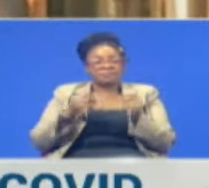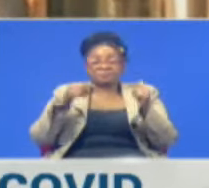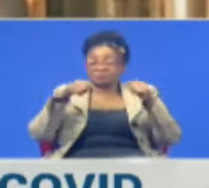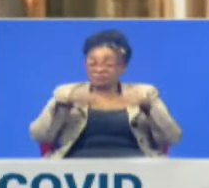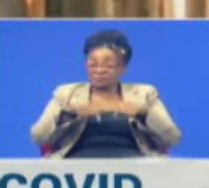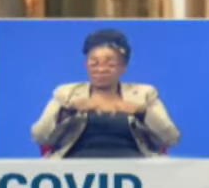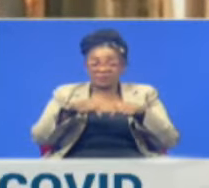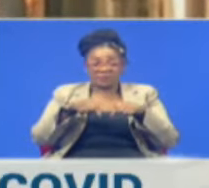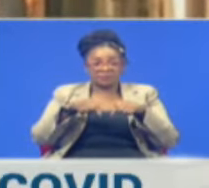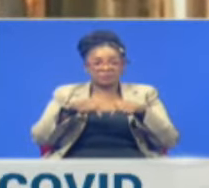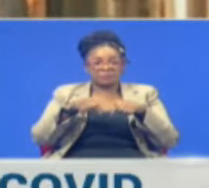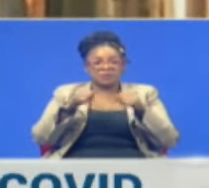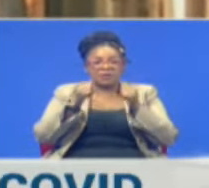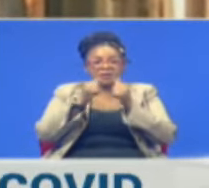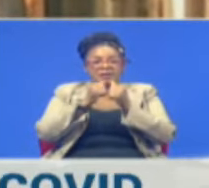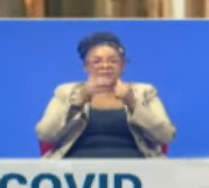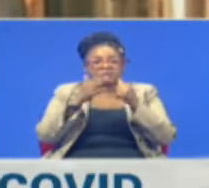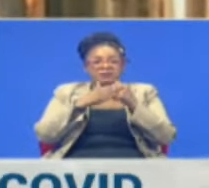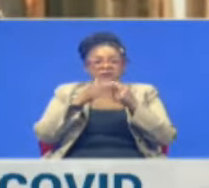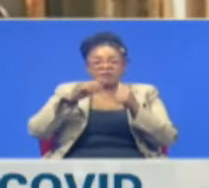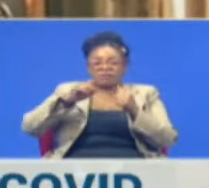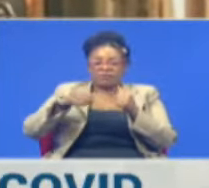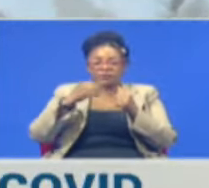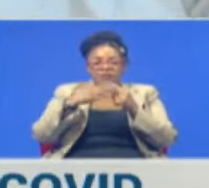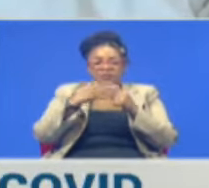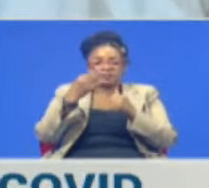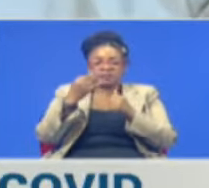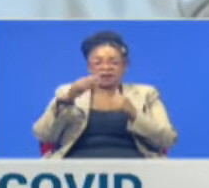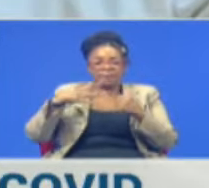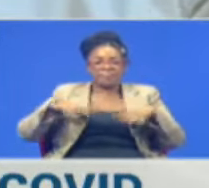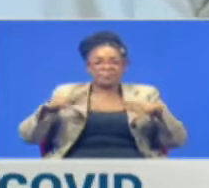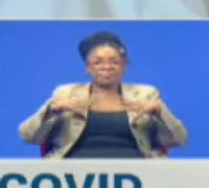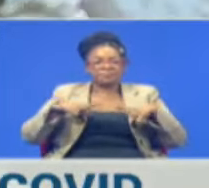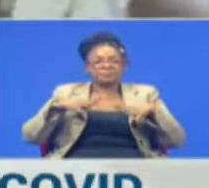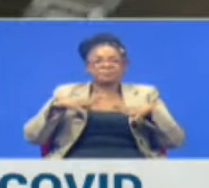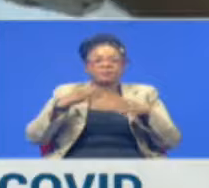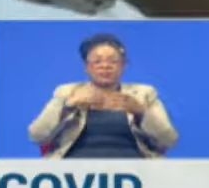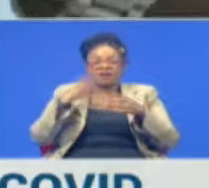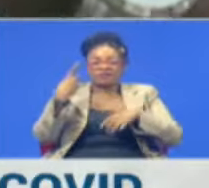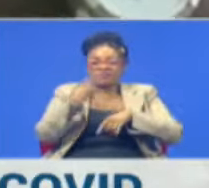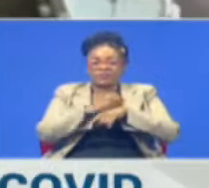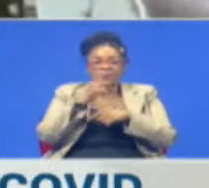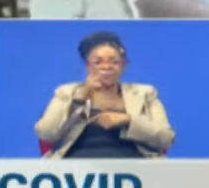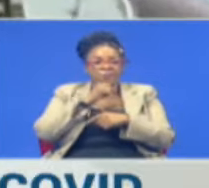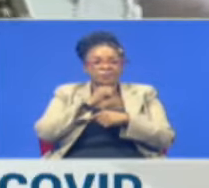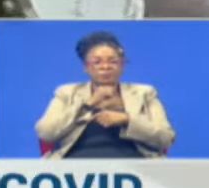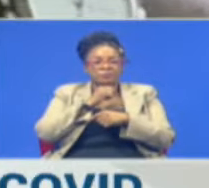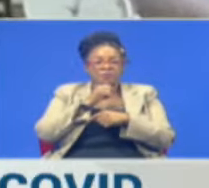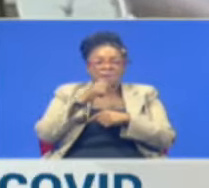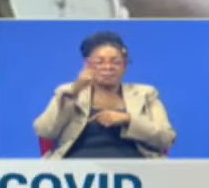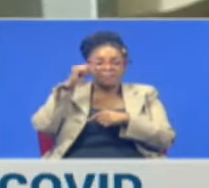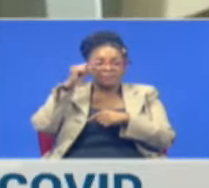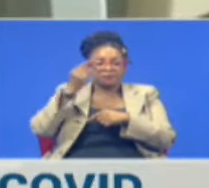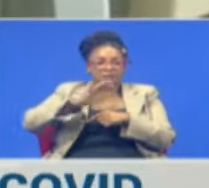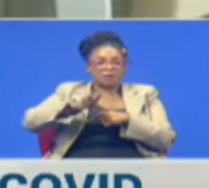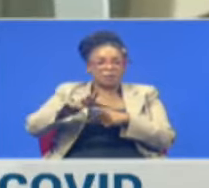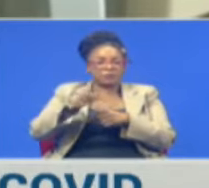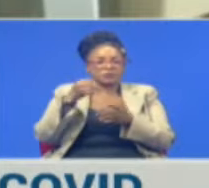total of 19,093 people have received COVID-19 vaccination in the county. They